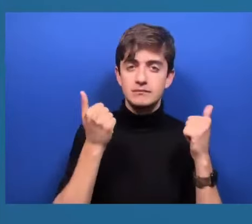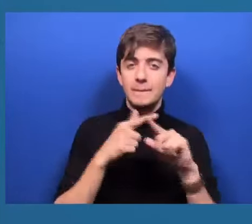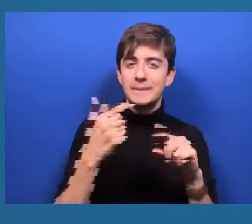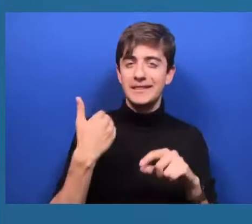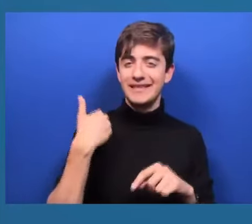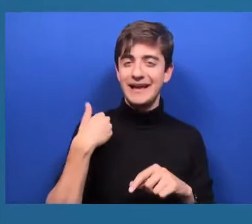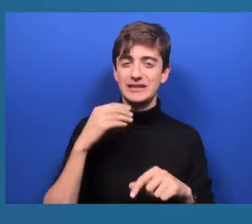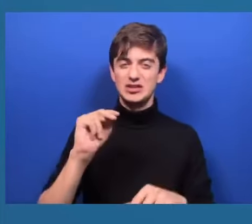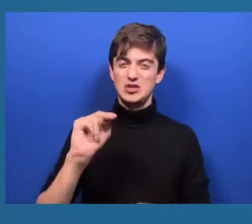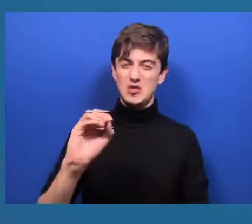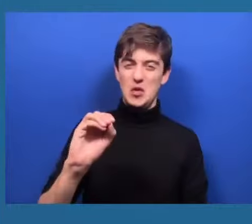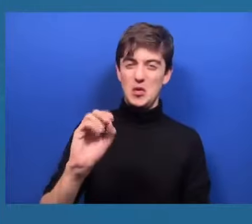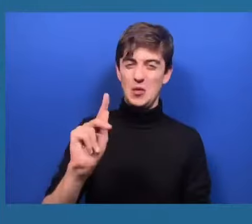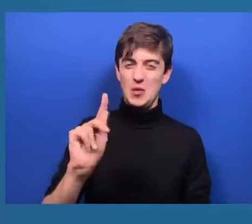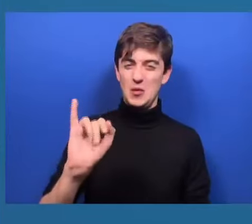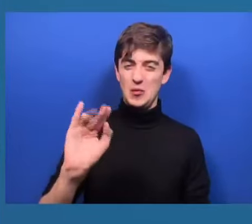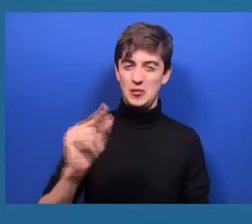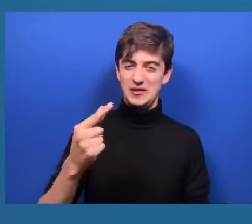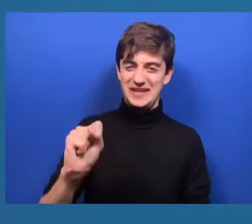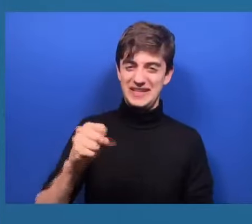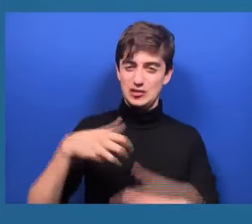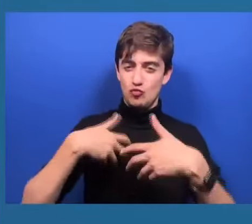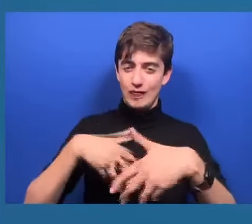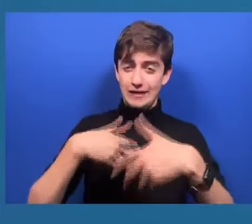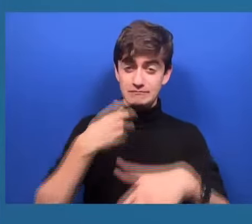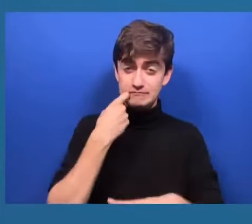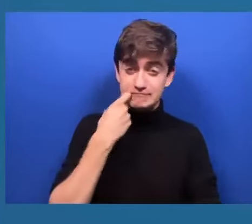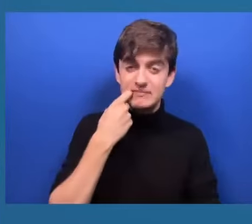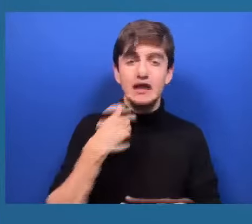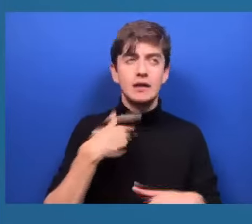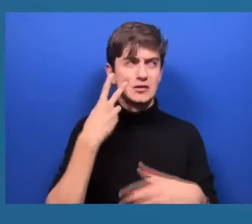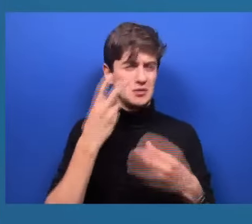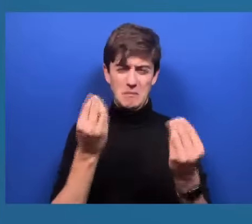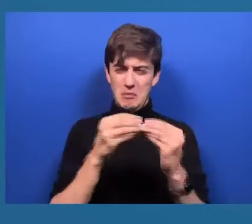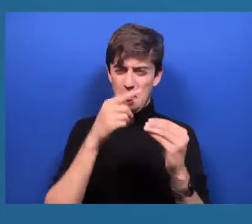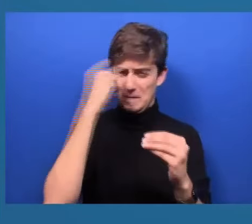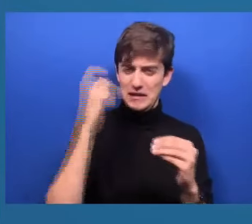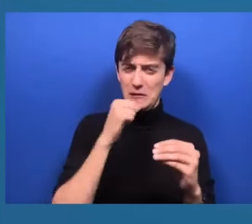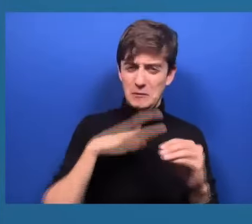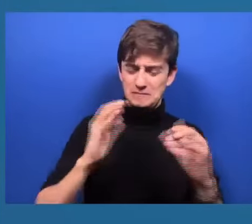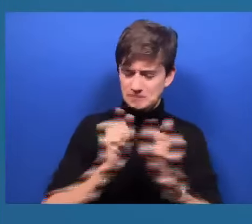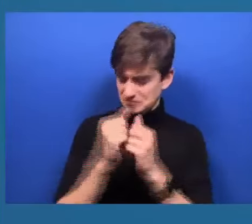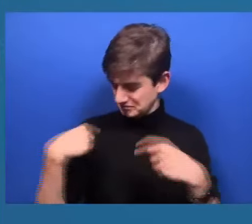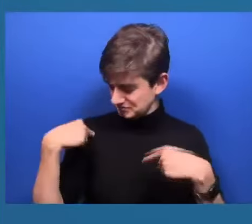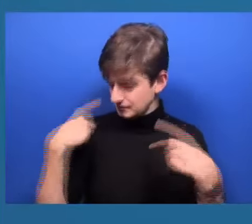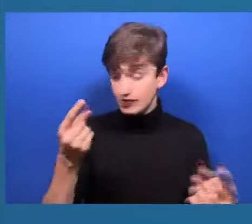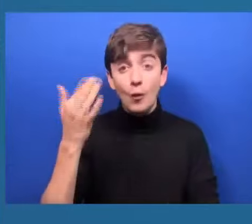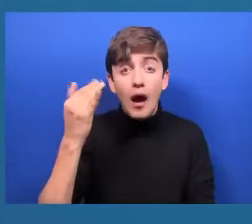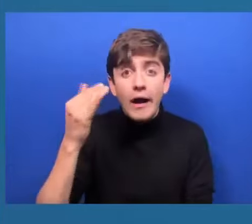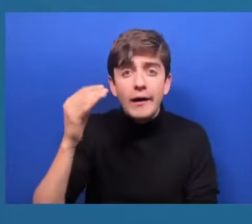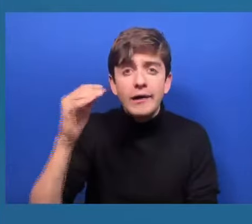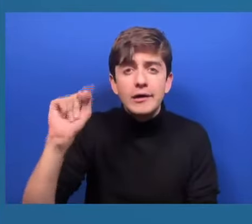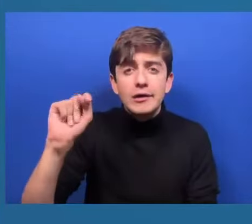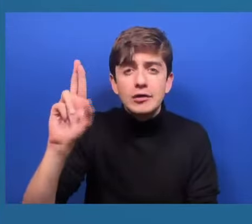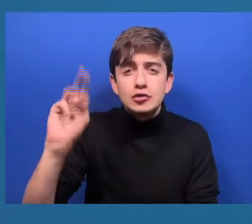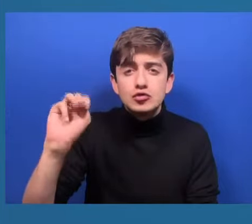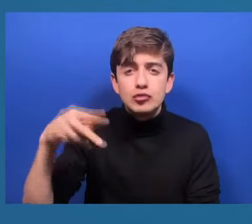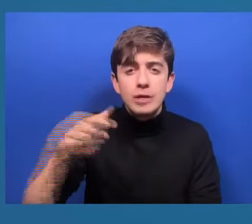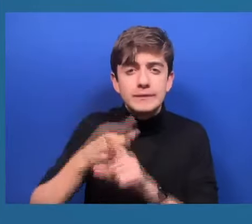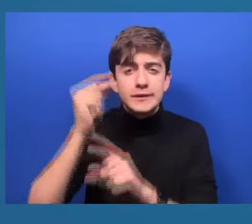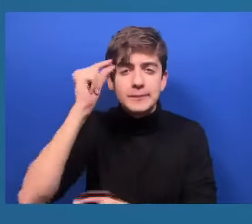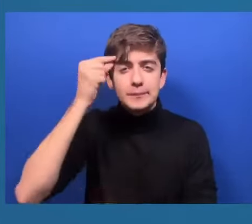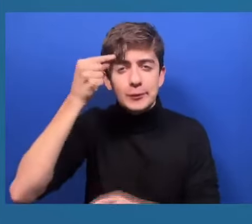saw more black women than I ever had seen, and that's actually thanks to the simple-minded Donald Trump, who came after someone that he